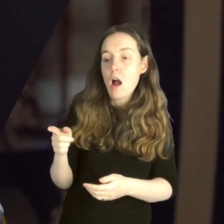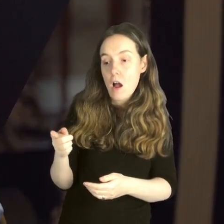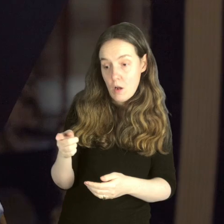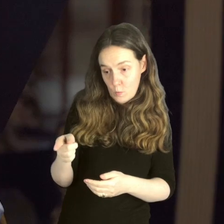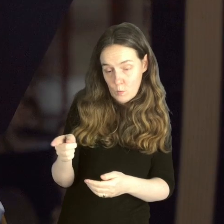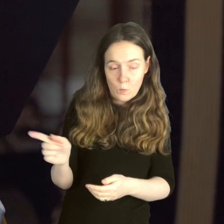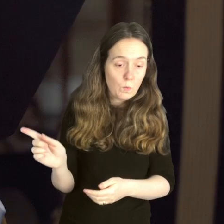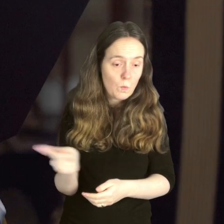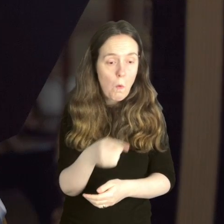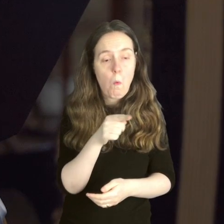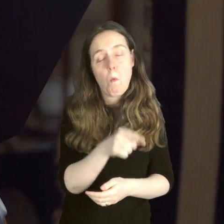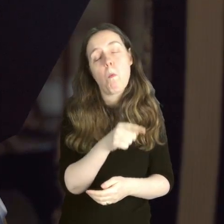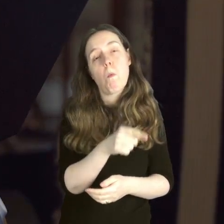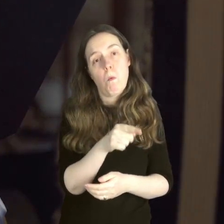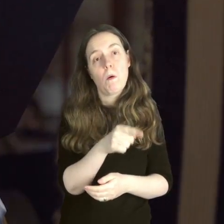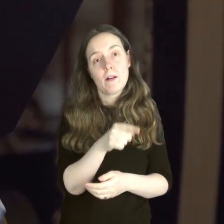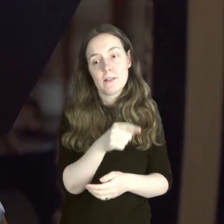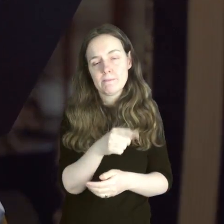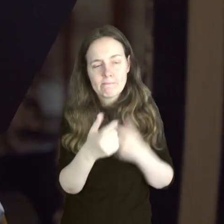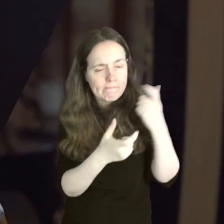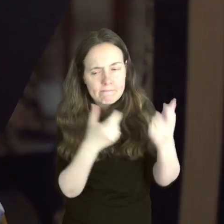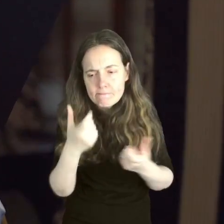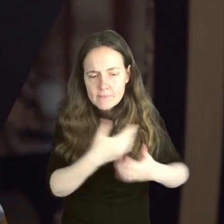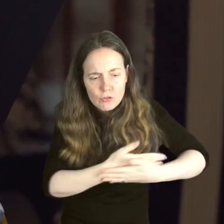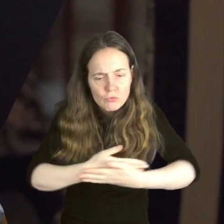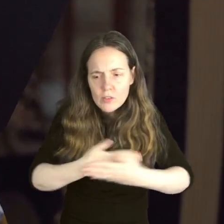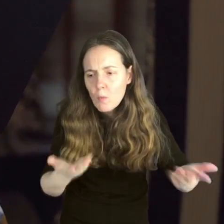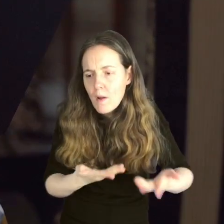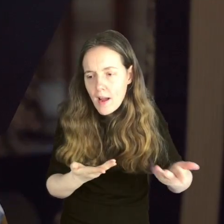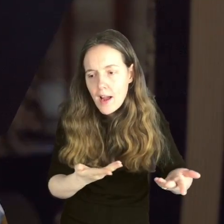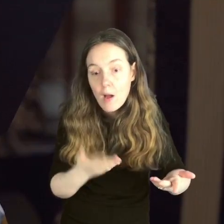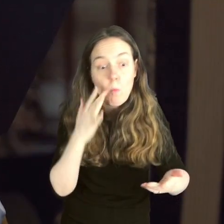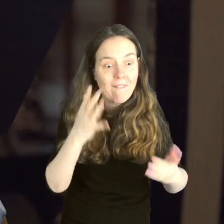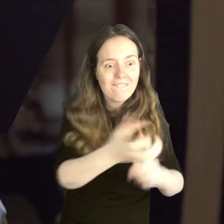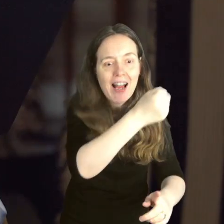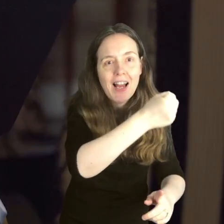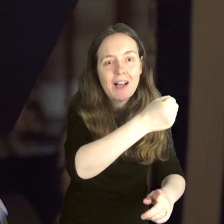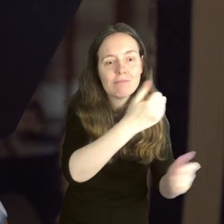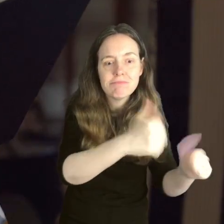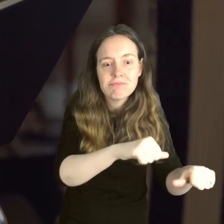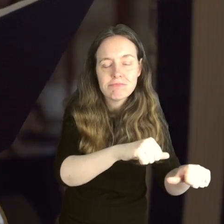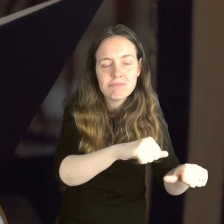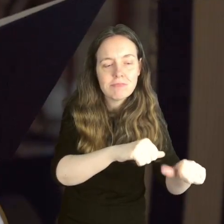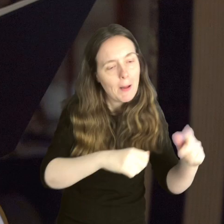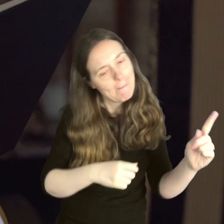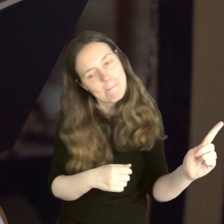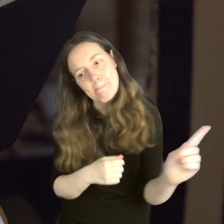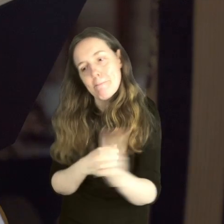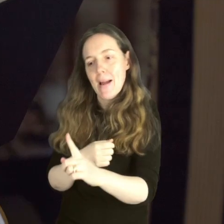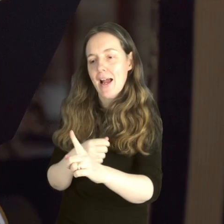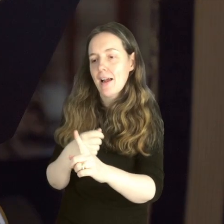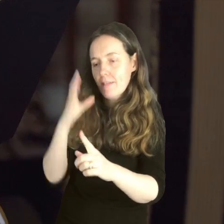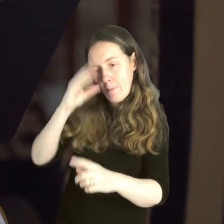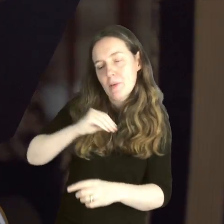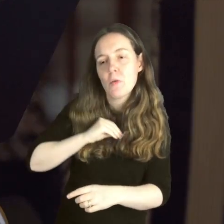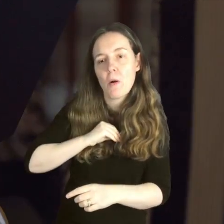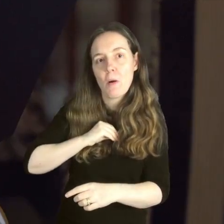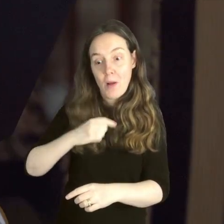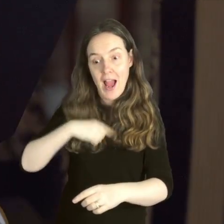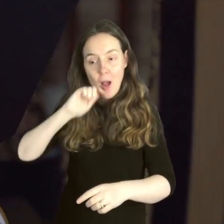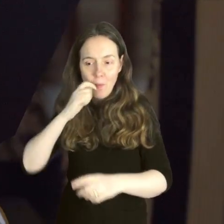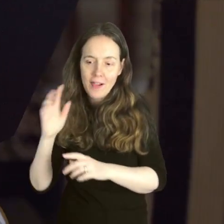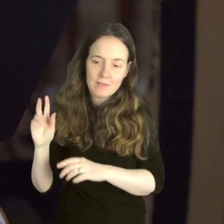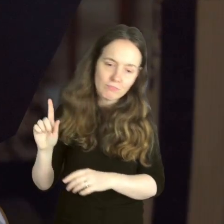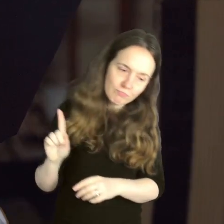carefully for the child. And when you find him, come back and tell me, so that I can go and worship him